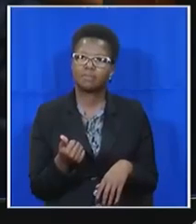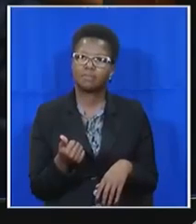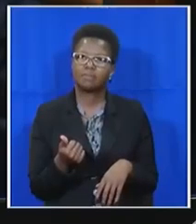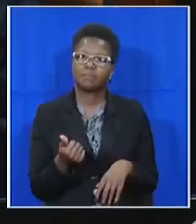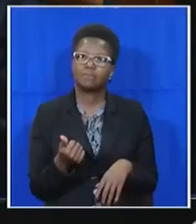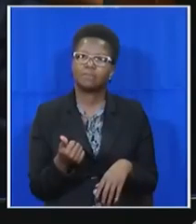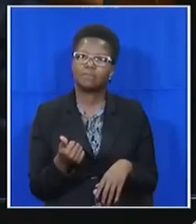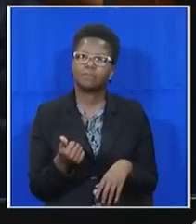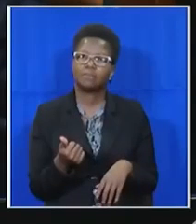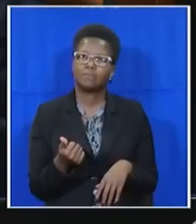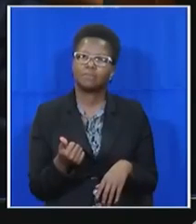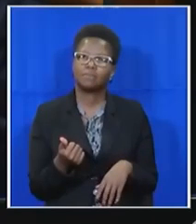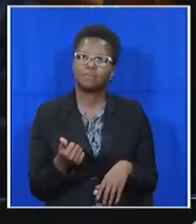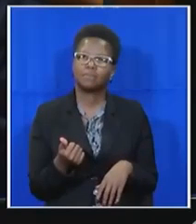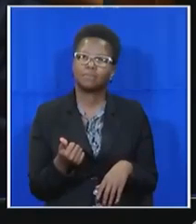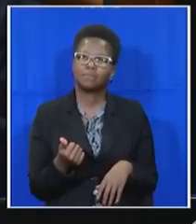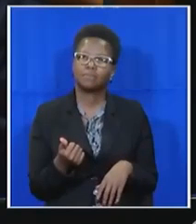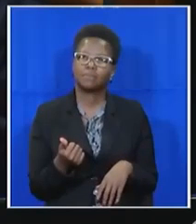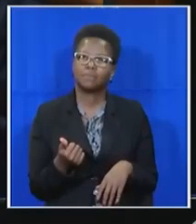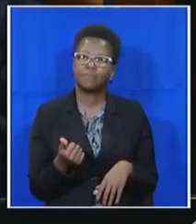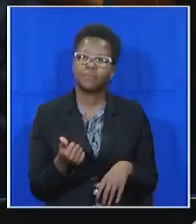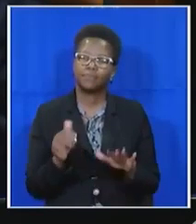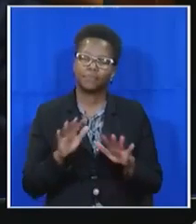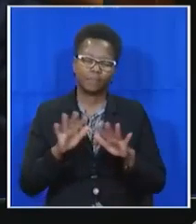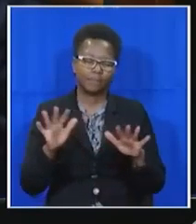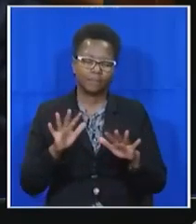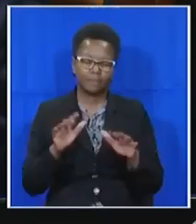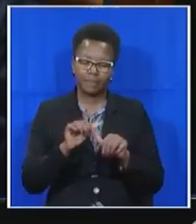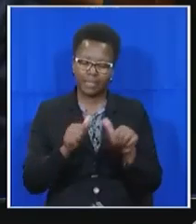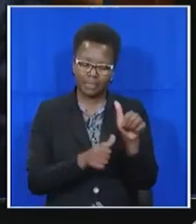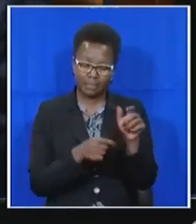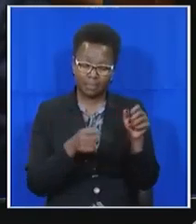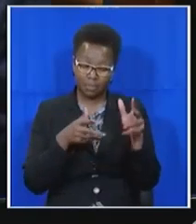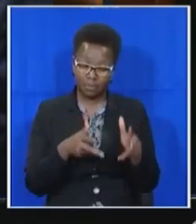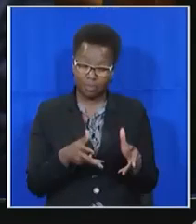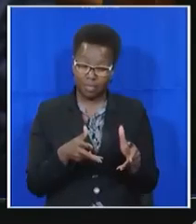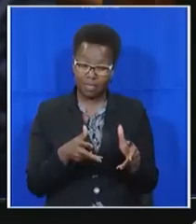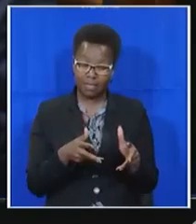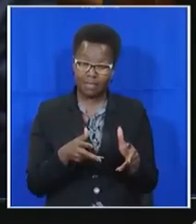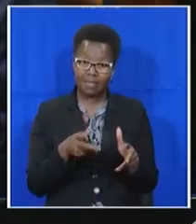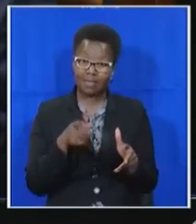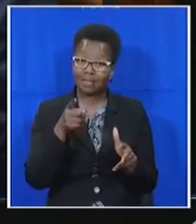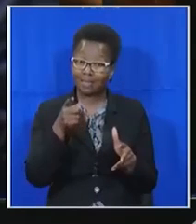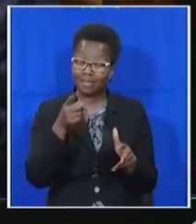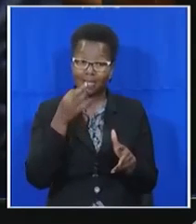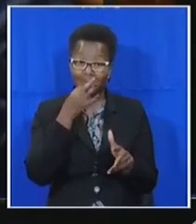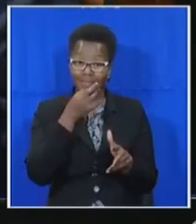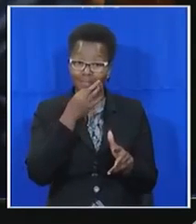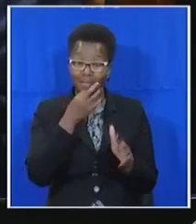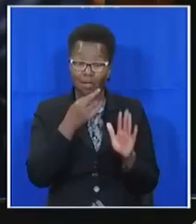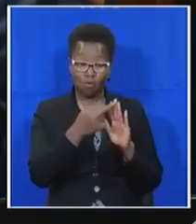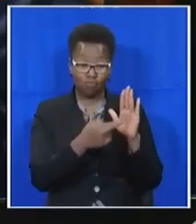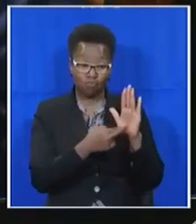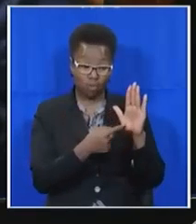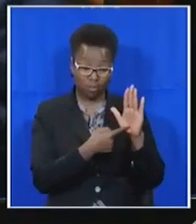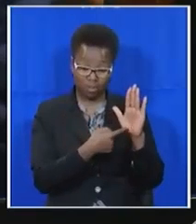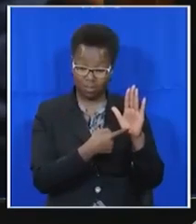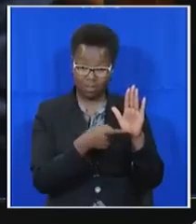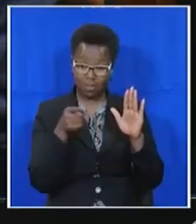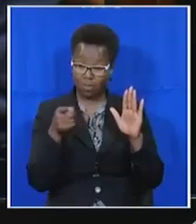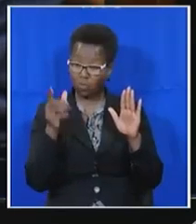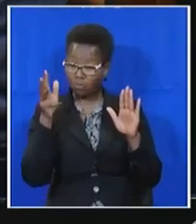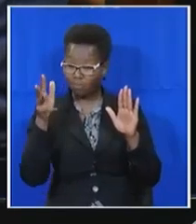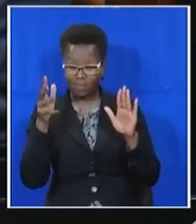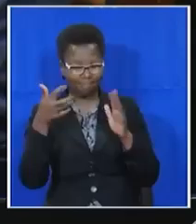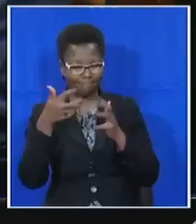Deputy Speaker, the procedure which you want to apply on a member is not consistent with the rules. Honorable member, If you think that a